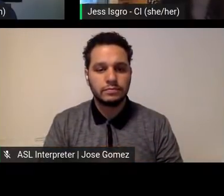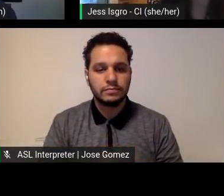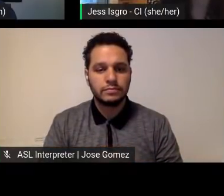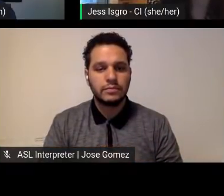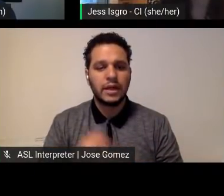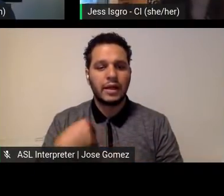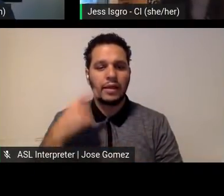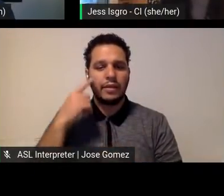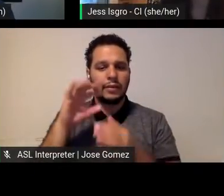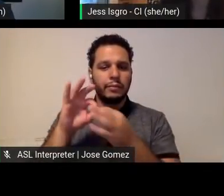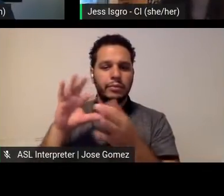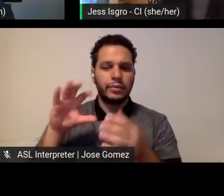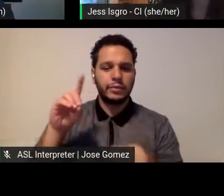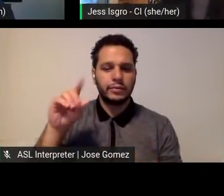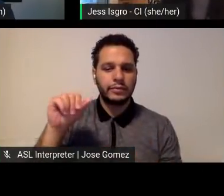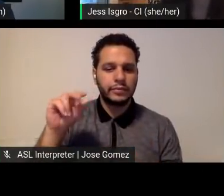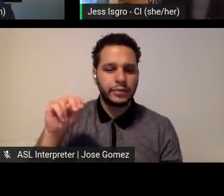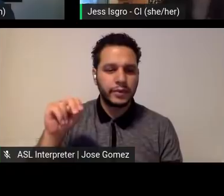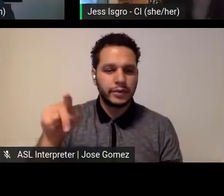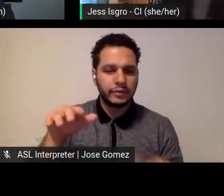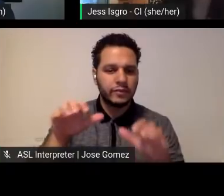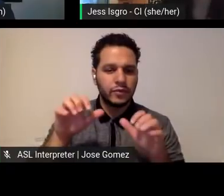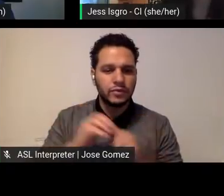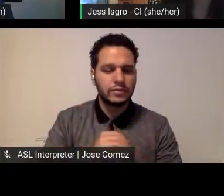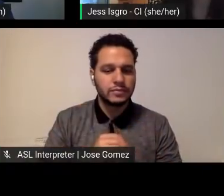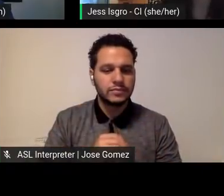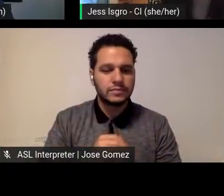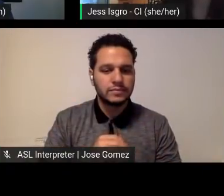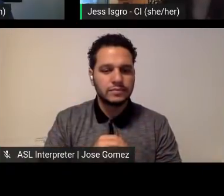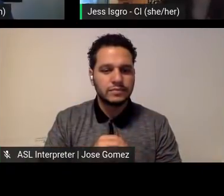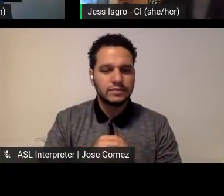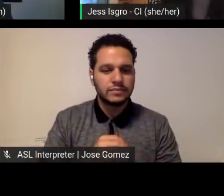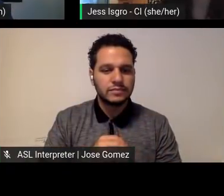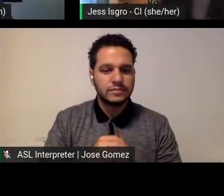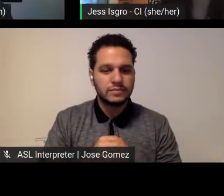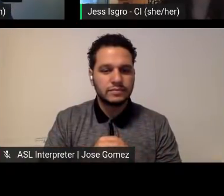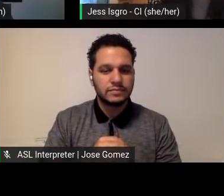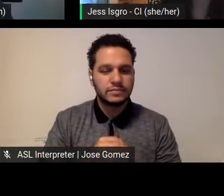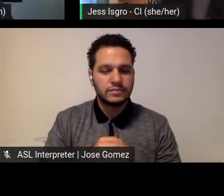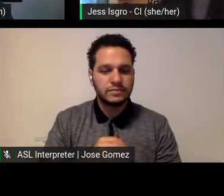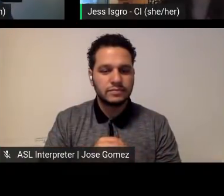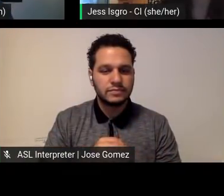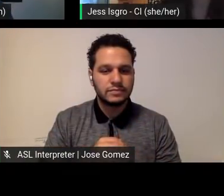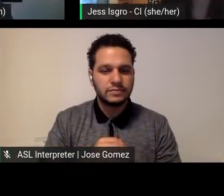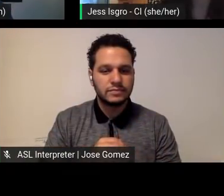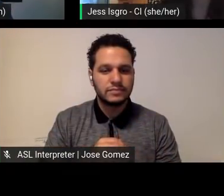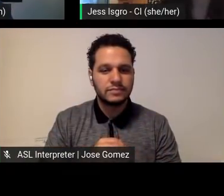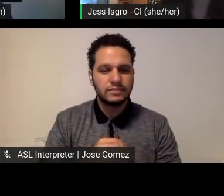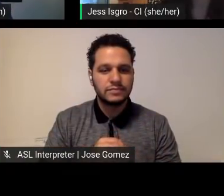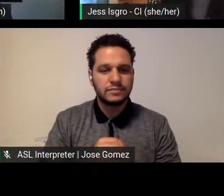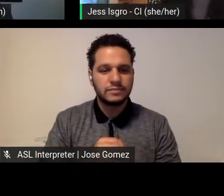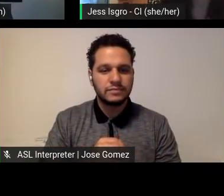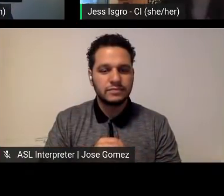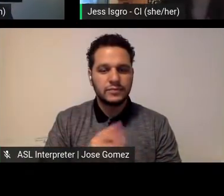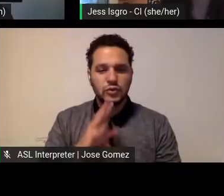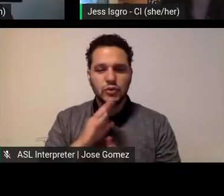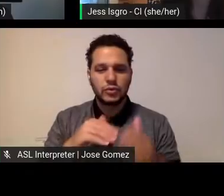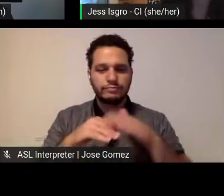Y'all lose Dan as well. So I love. I was just noticing. I asked Dan a SEO